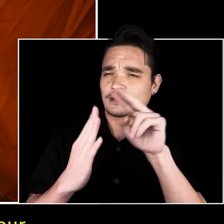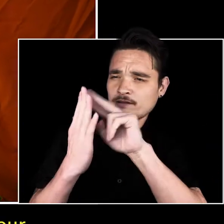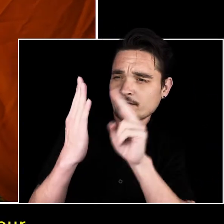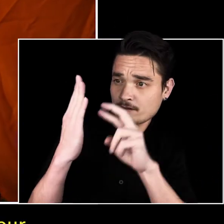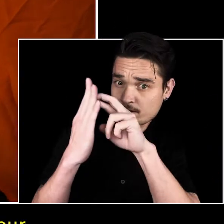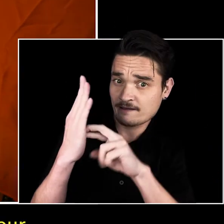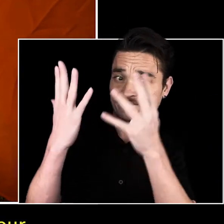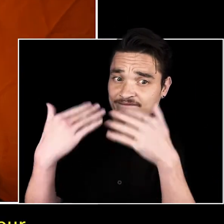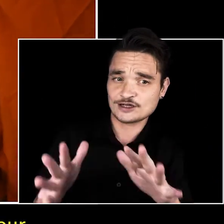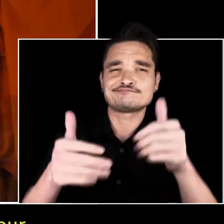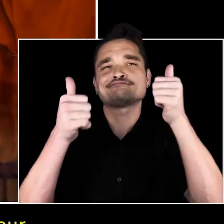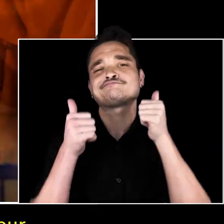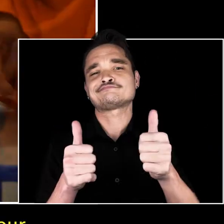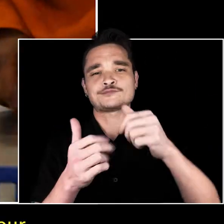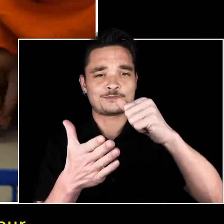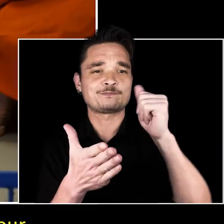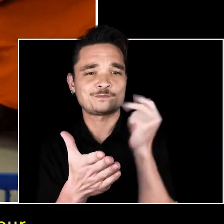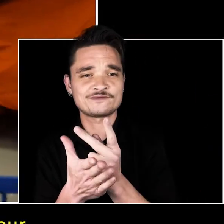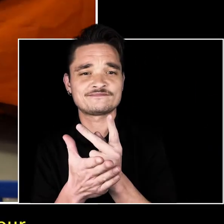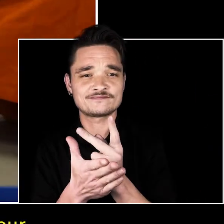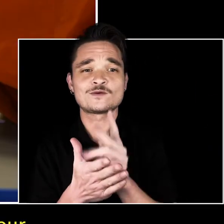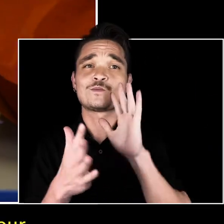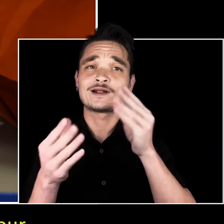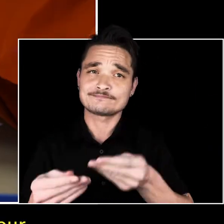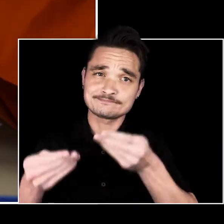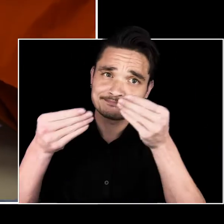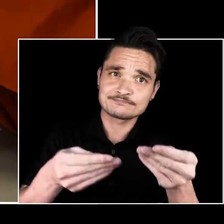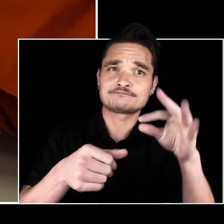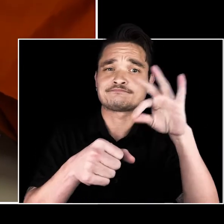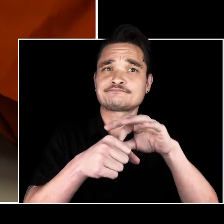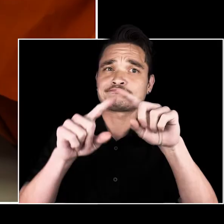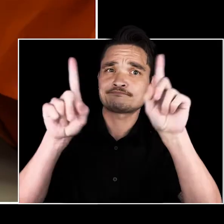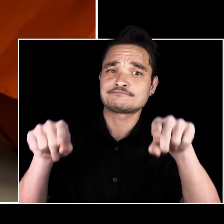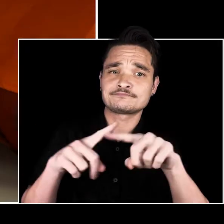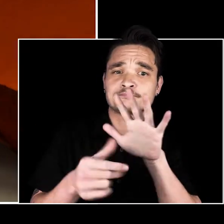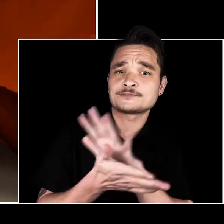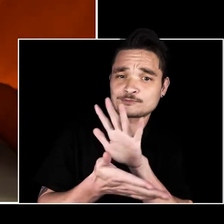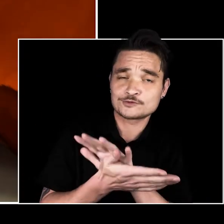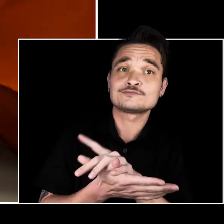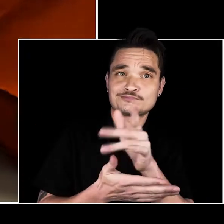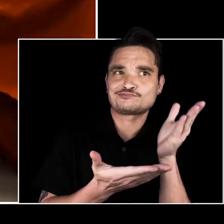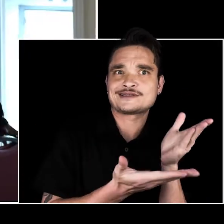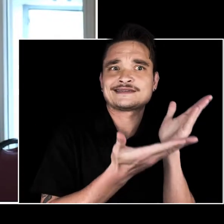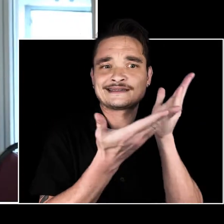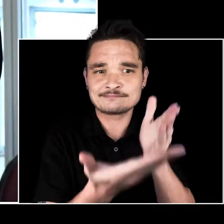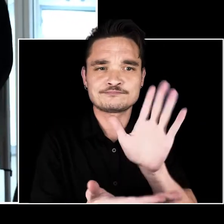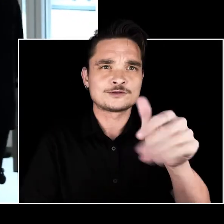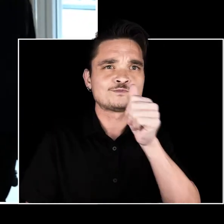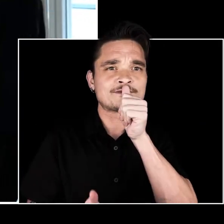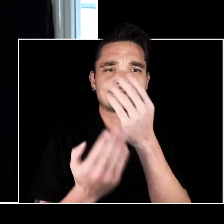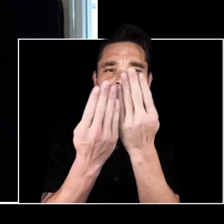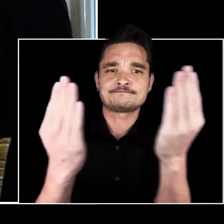The election staff will make sure your name is on the list of registered voters. They will give you a paper ballot. Bring the